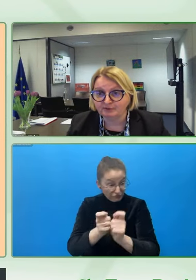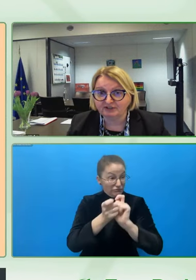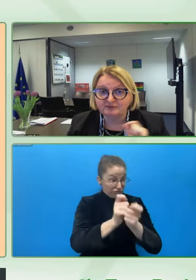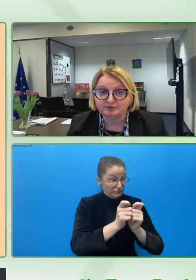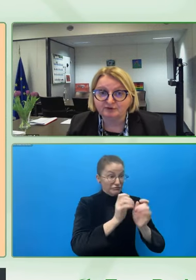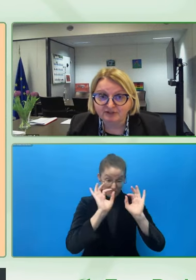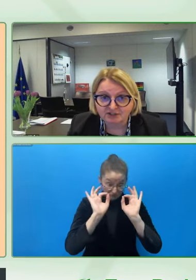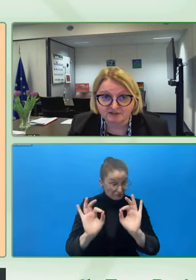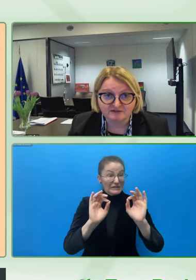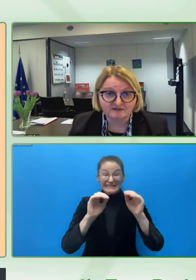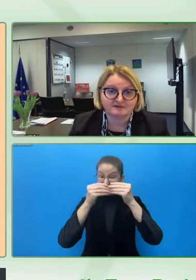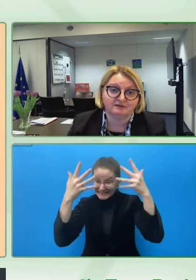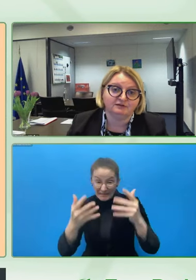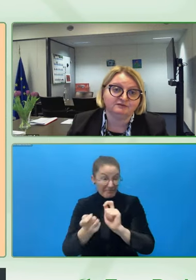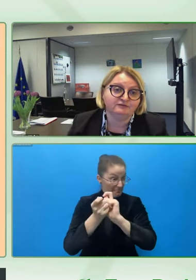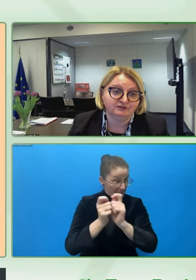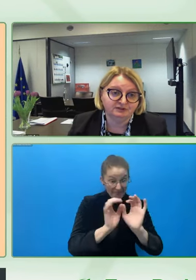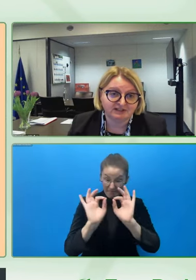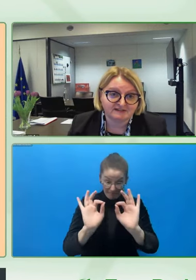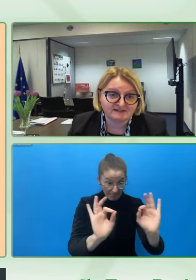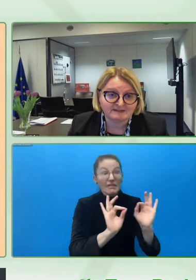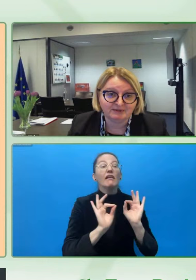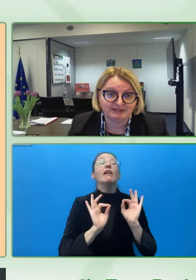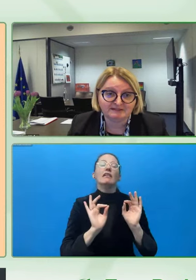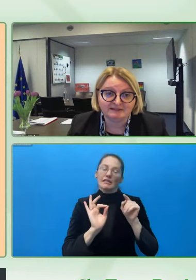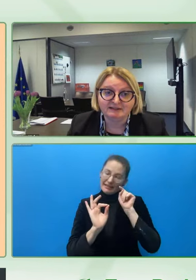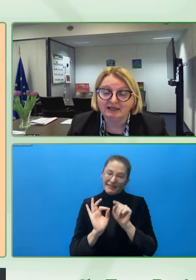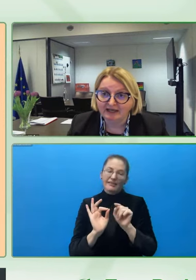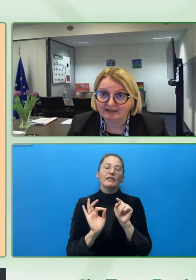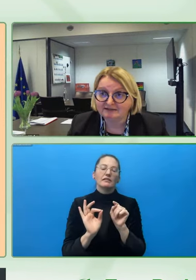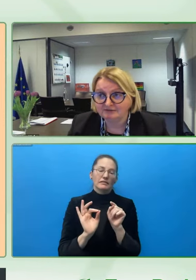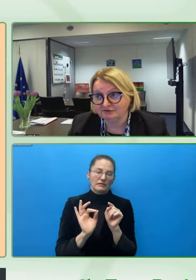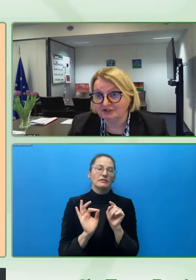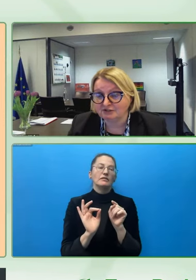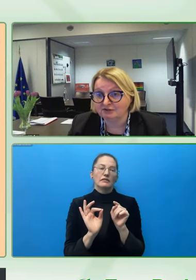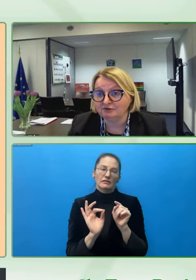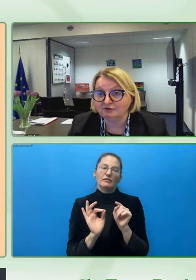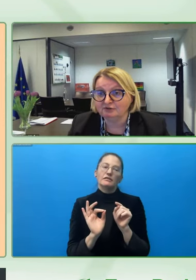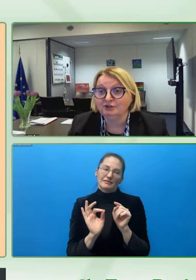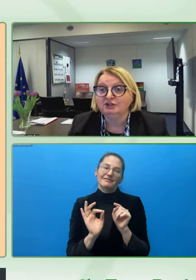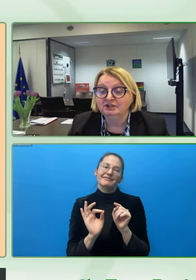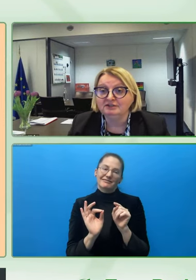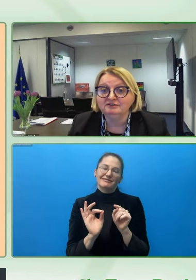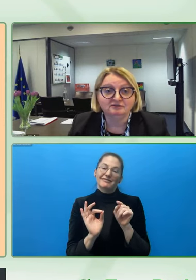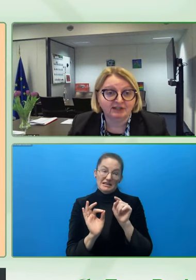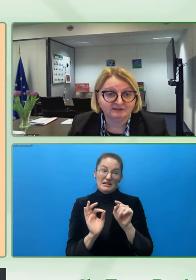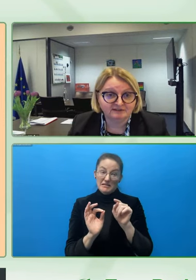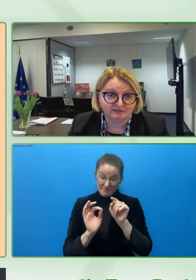incorporate the provisions of the Accessibility Act into national